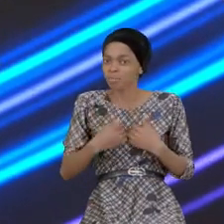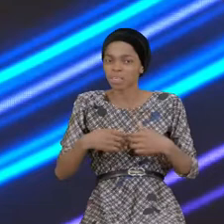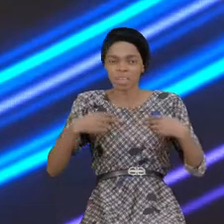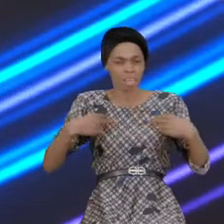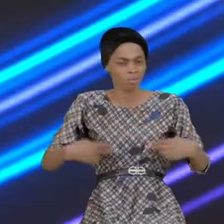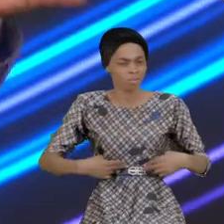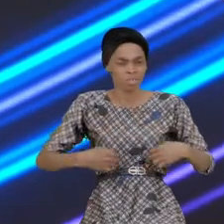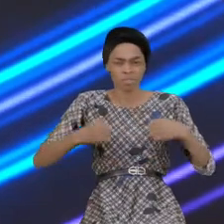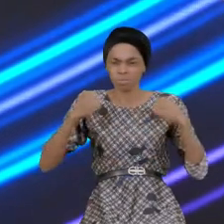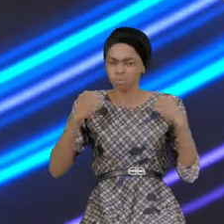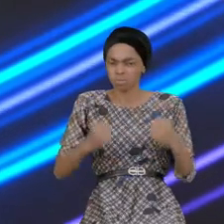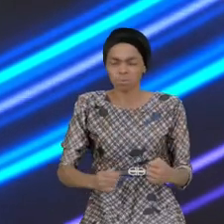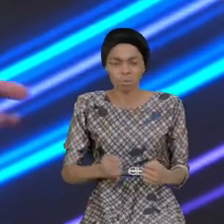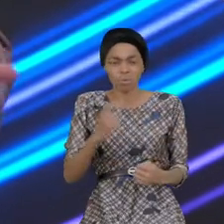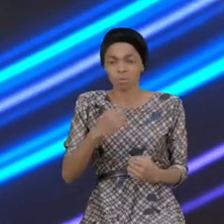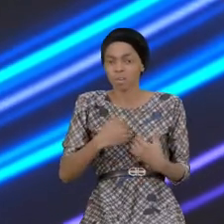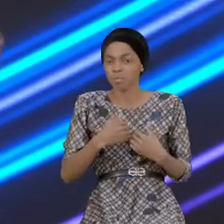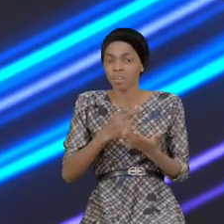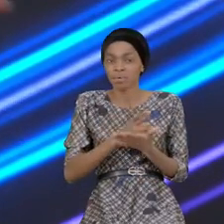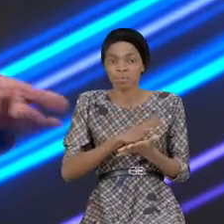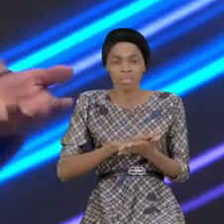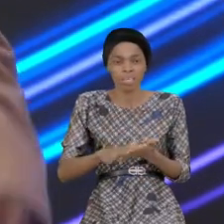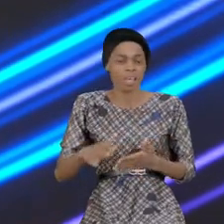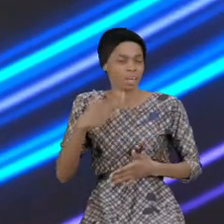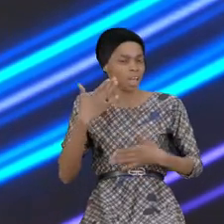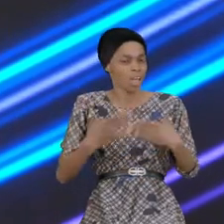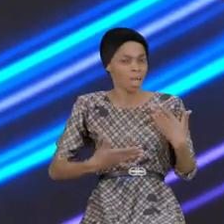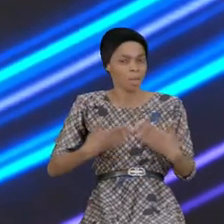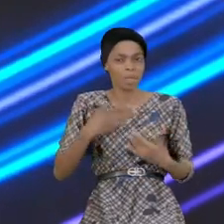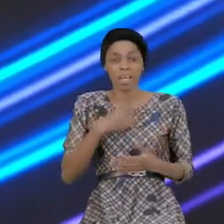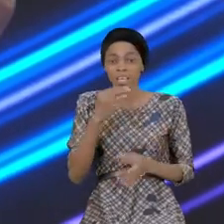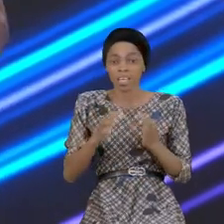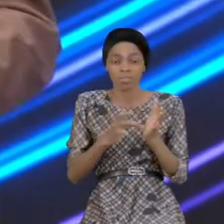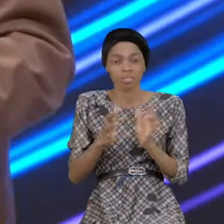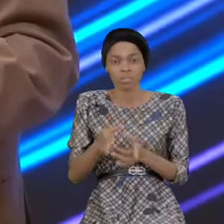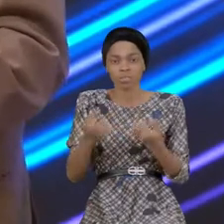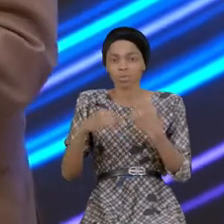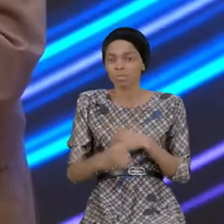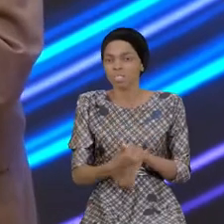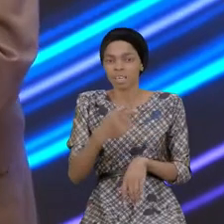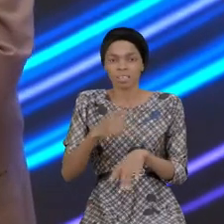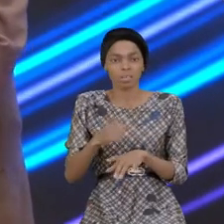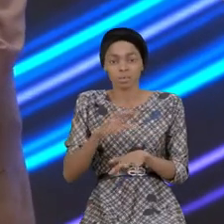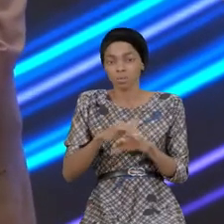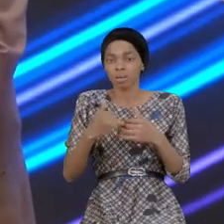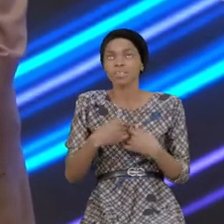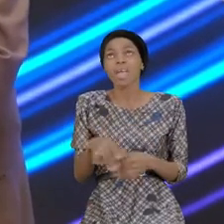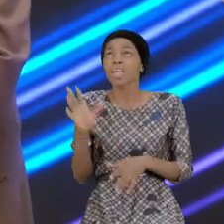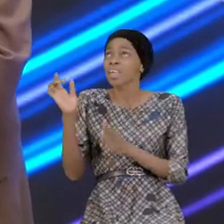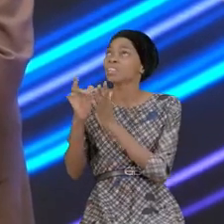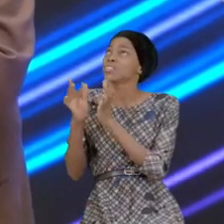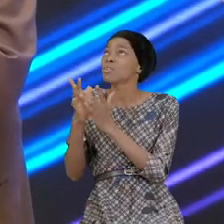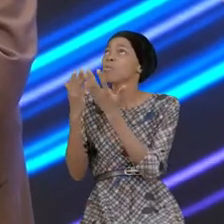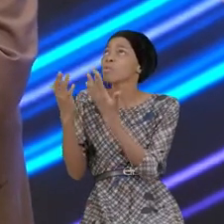sound, you'll be holy, you'll be happy. And if Christ comes anytime, you don't have to say, Lord, wait for me, I need